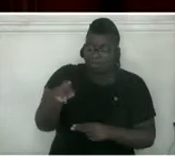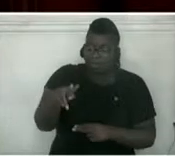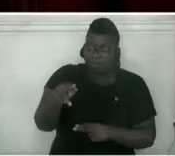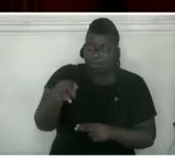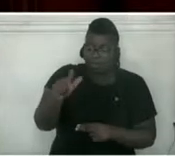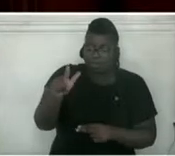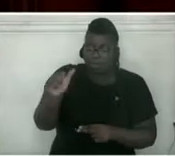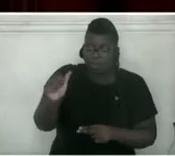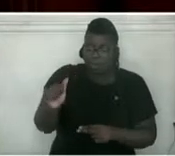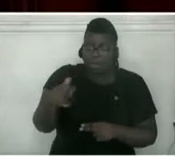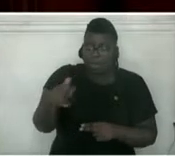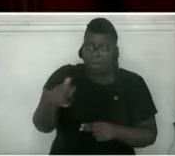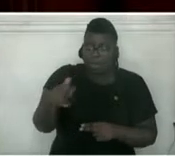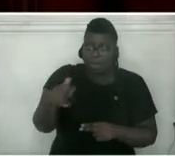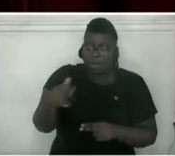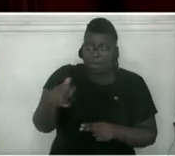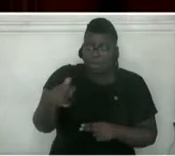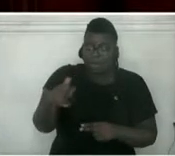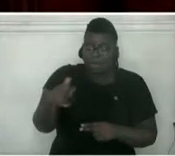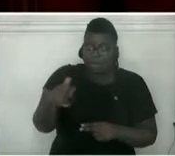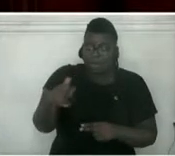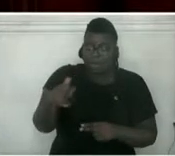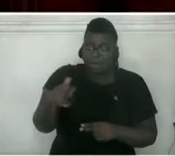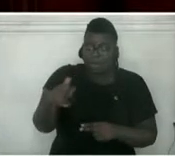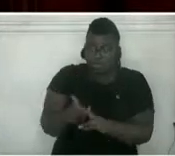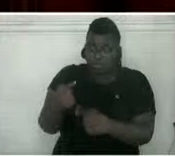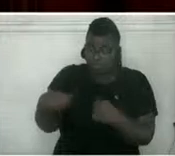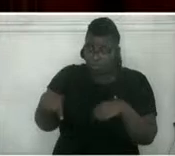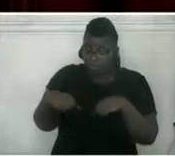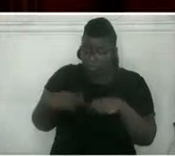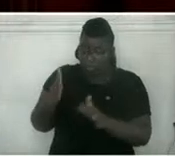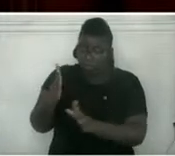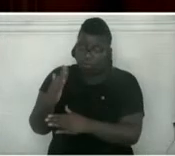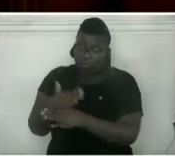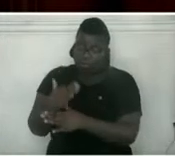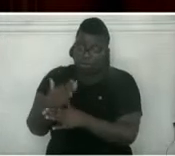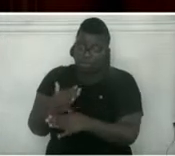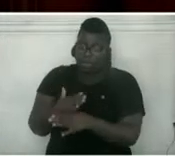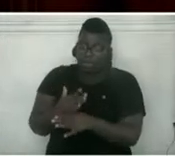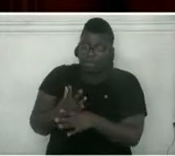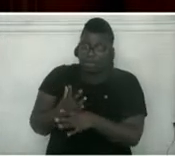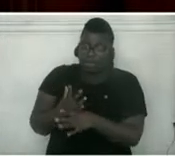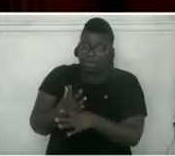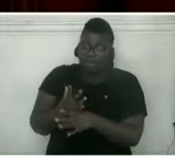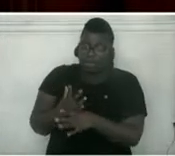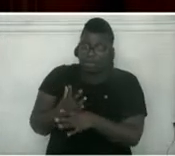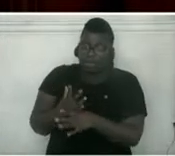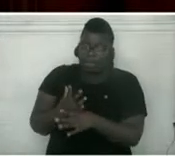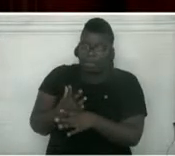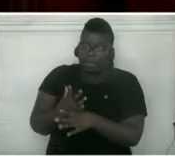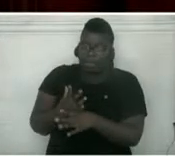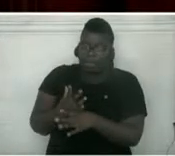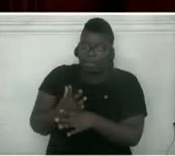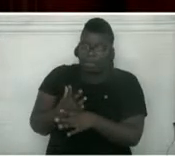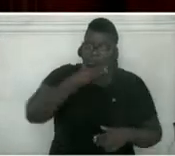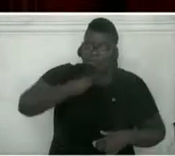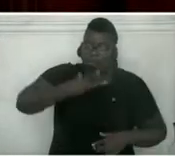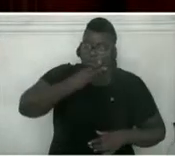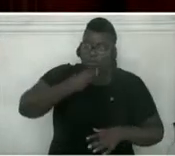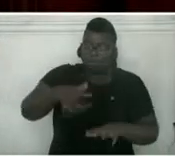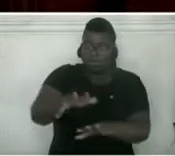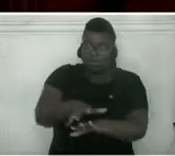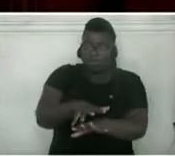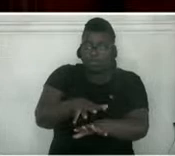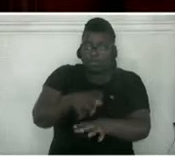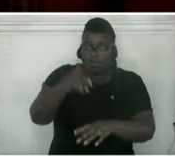near Mangusa. We're equally working on commercialization of goat farming, as we announced